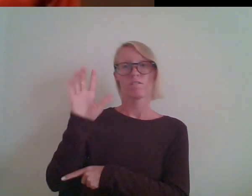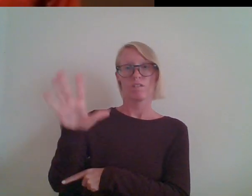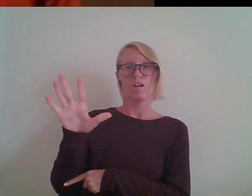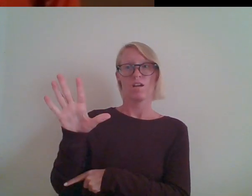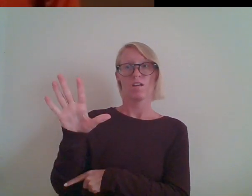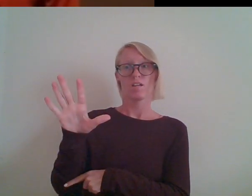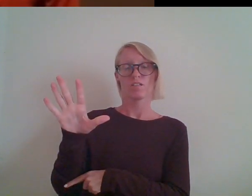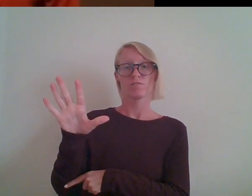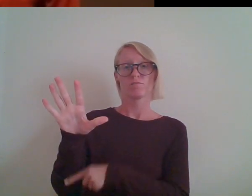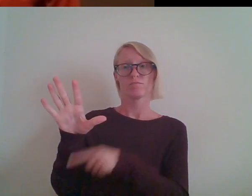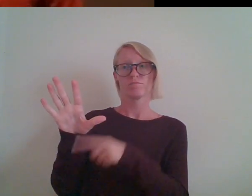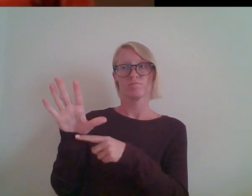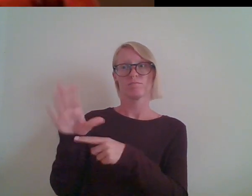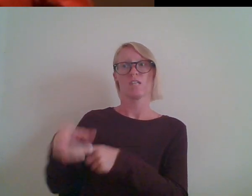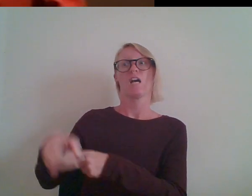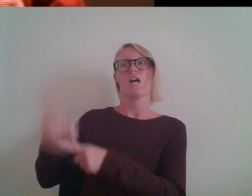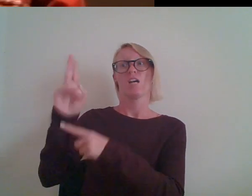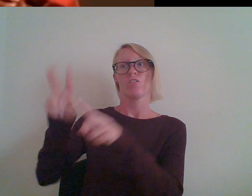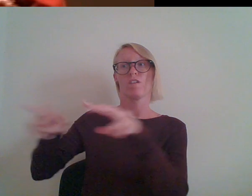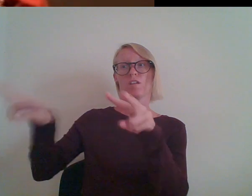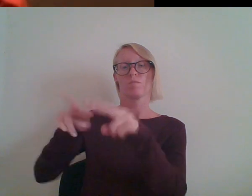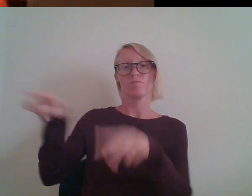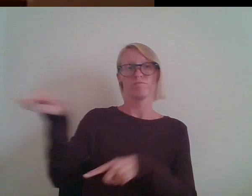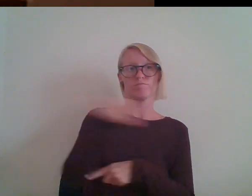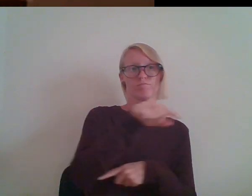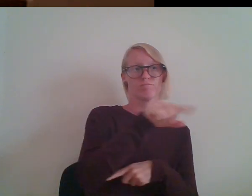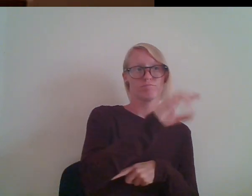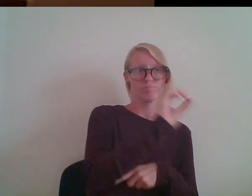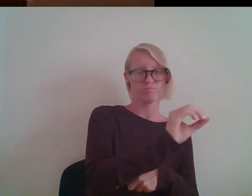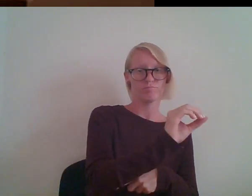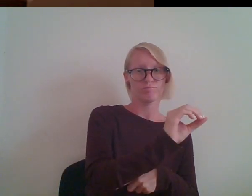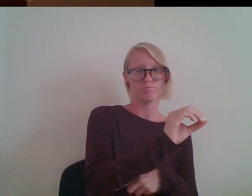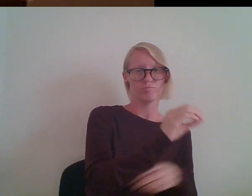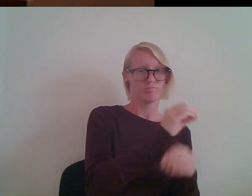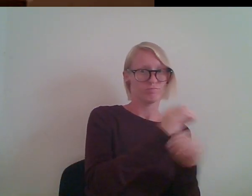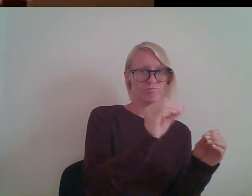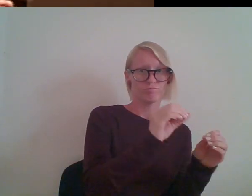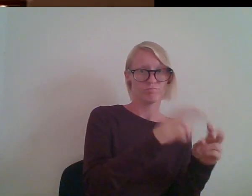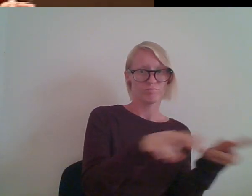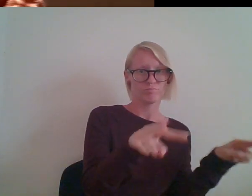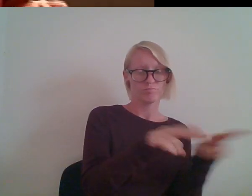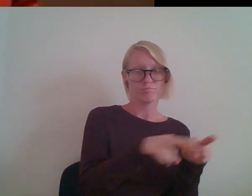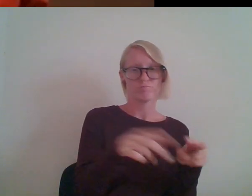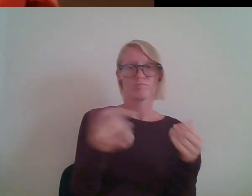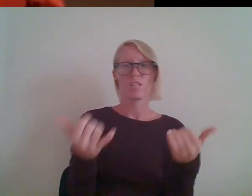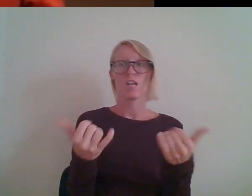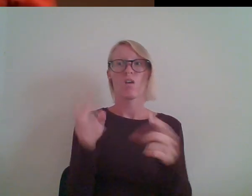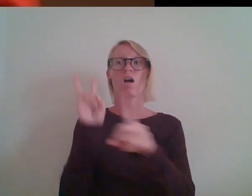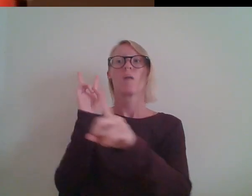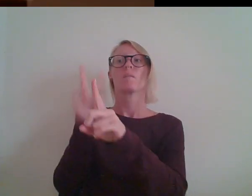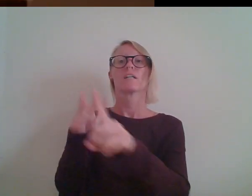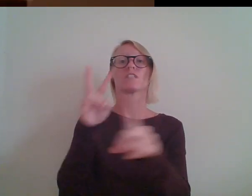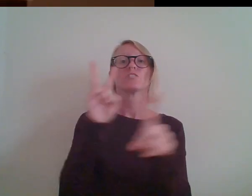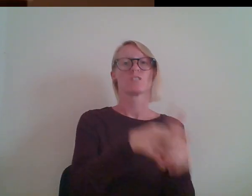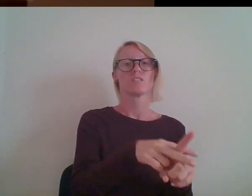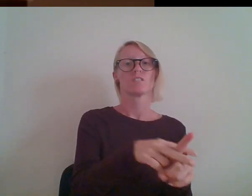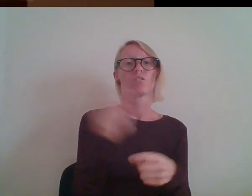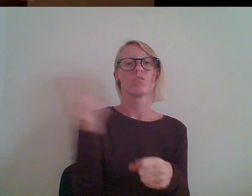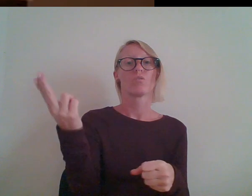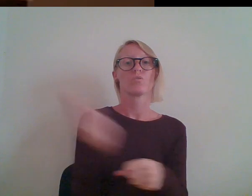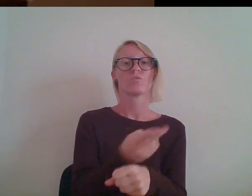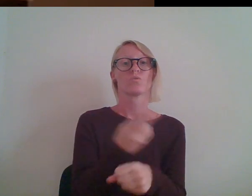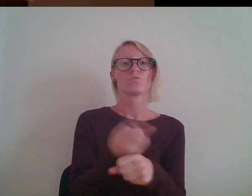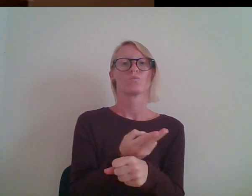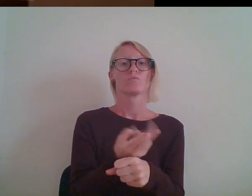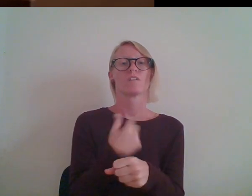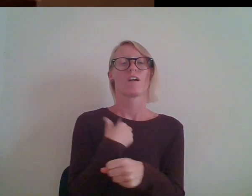valuable. That's called deeper processing. You're now thinking about it in terms of its application or use. By the way, I always think